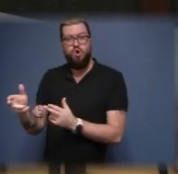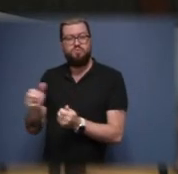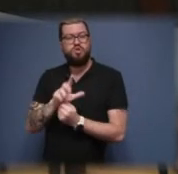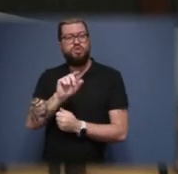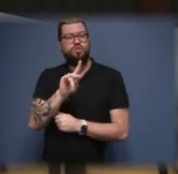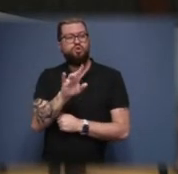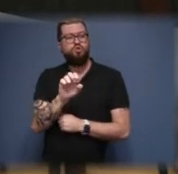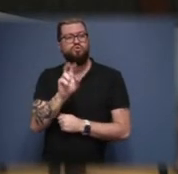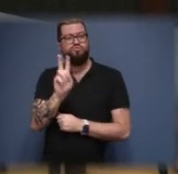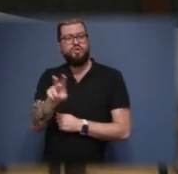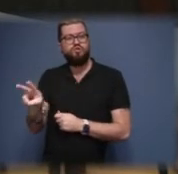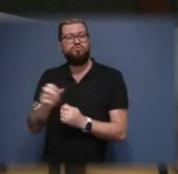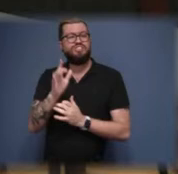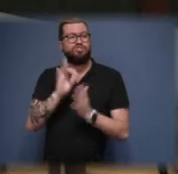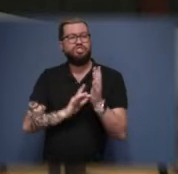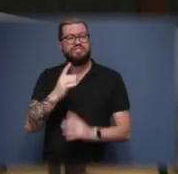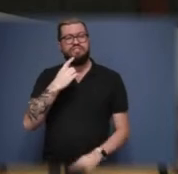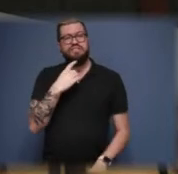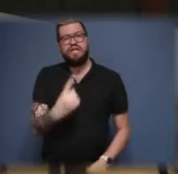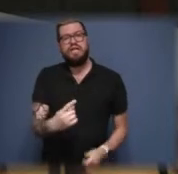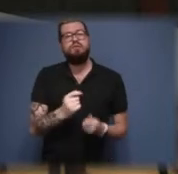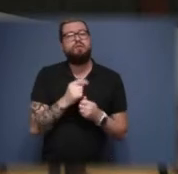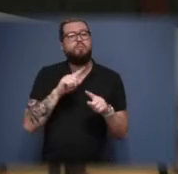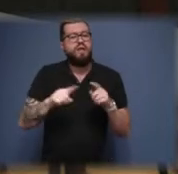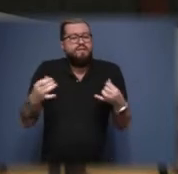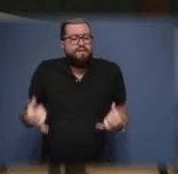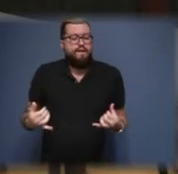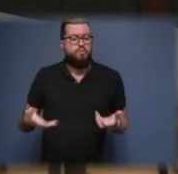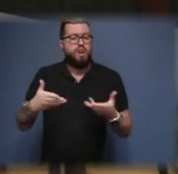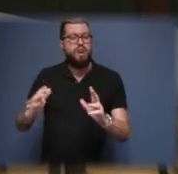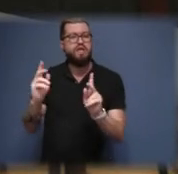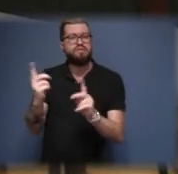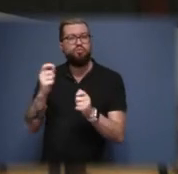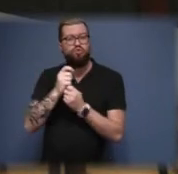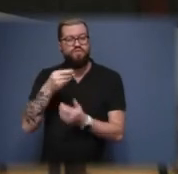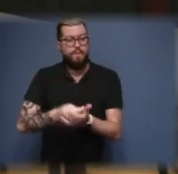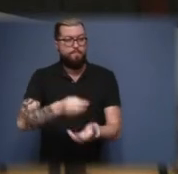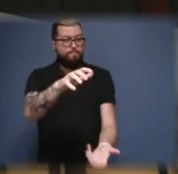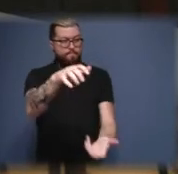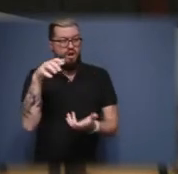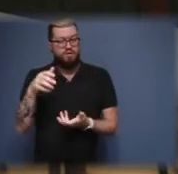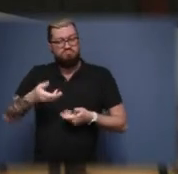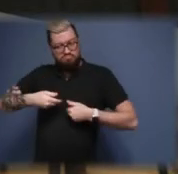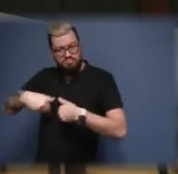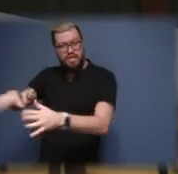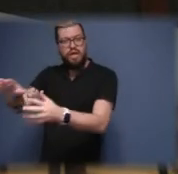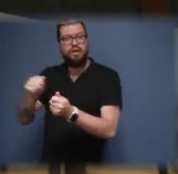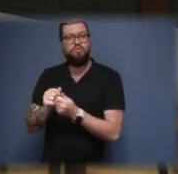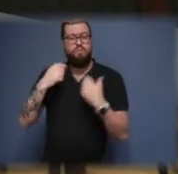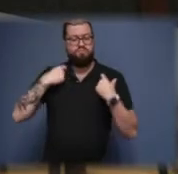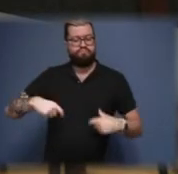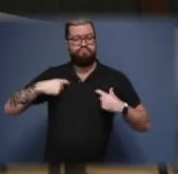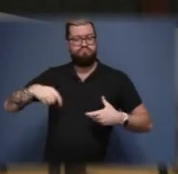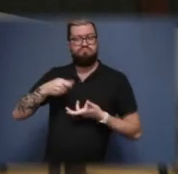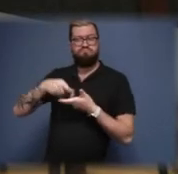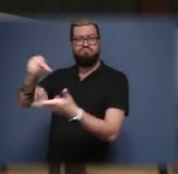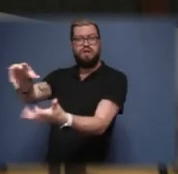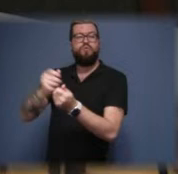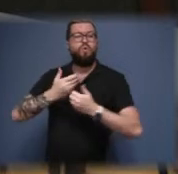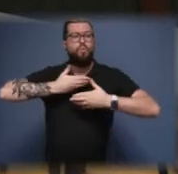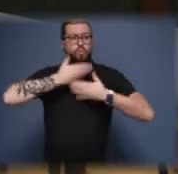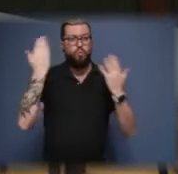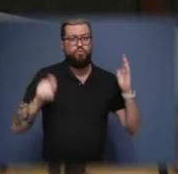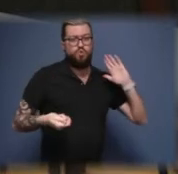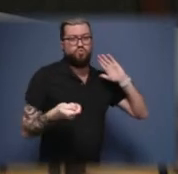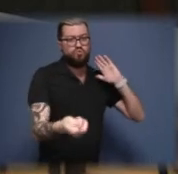through 38, Jesus said, "But now let the one who has a money bag take it, and likewise a knapsack, and let the one who has no sword